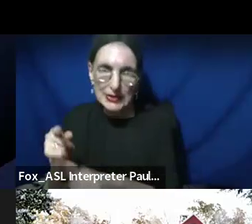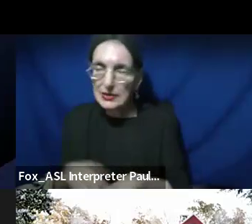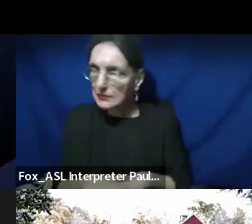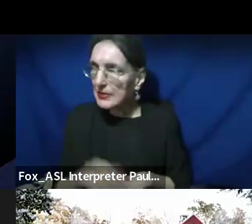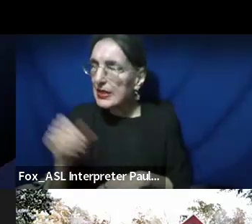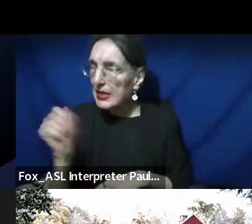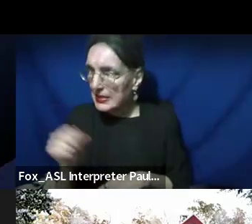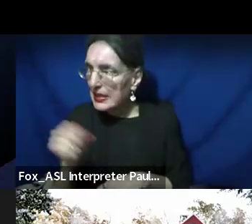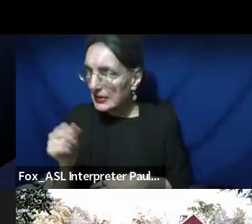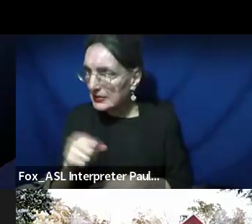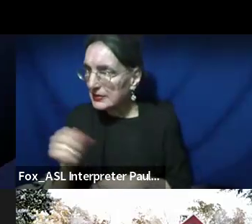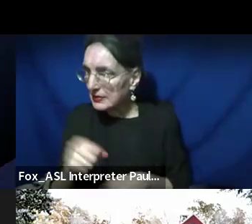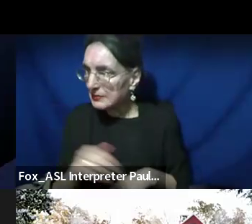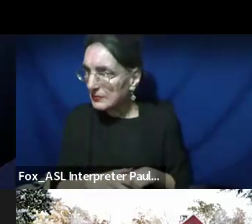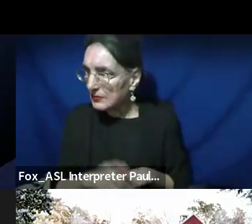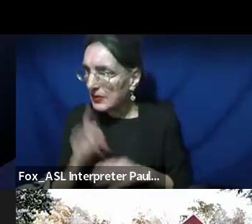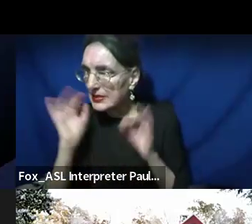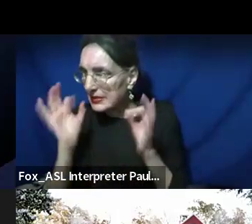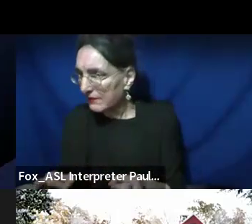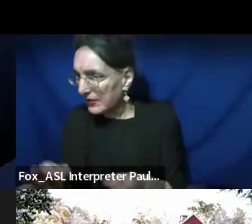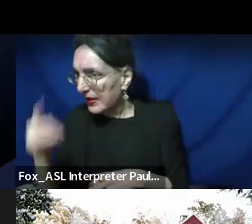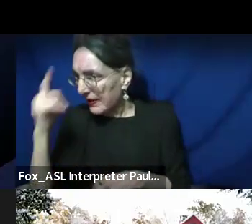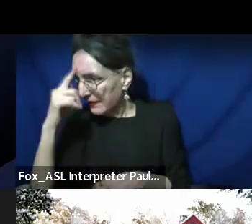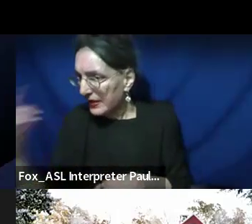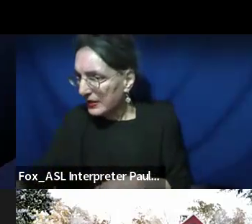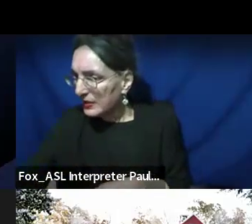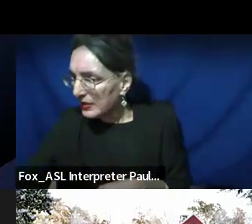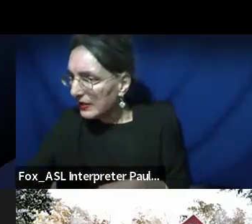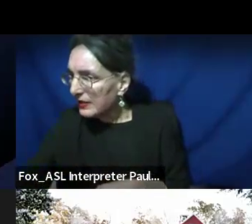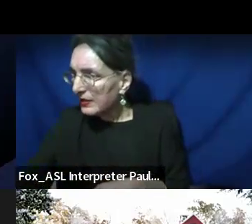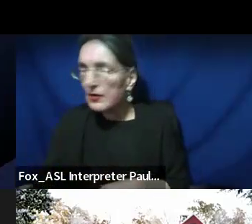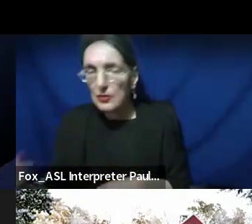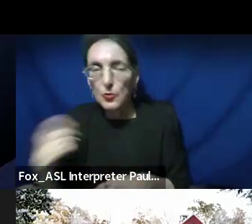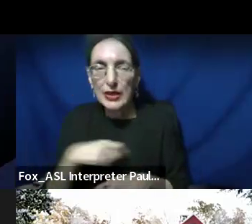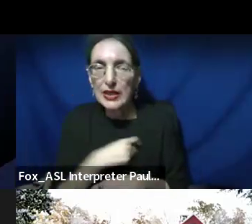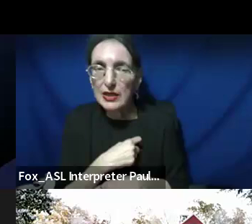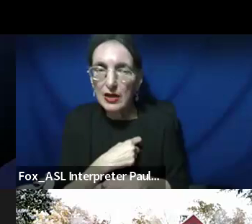Yes, I would say those are definitely things that are on our radar.